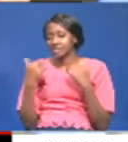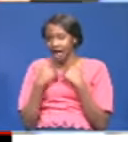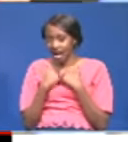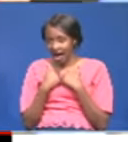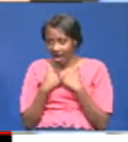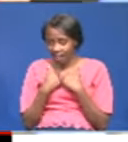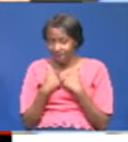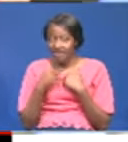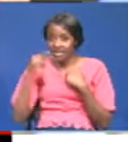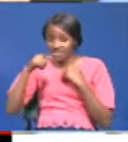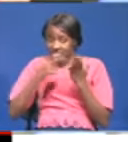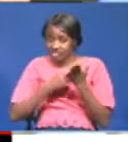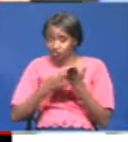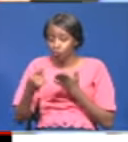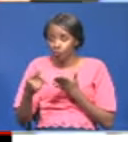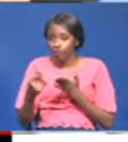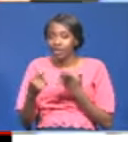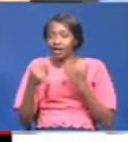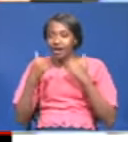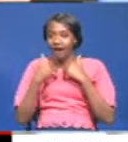this week,